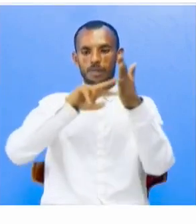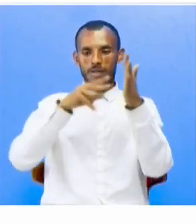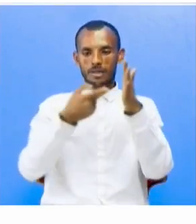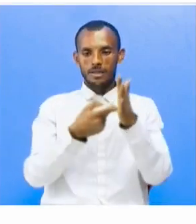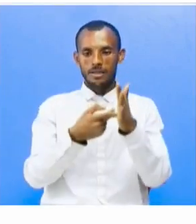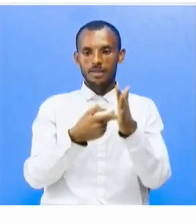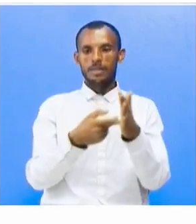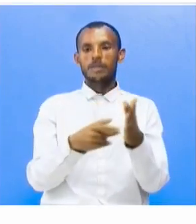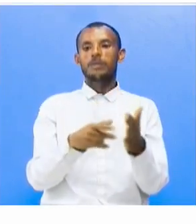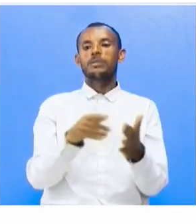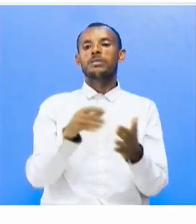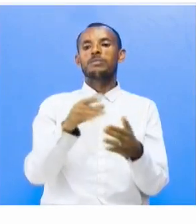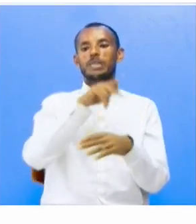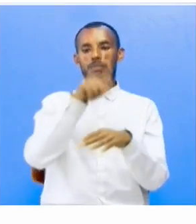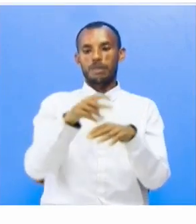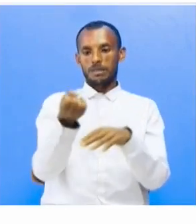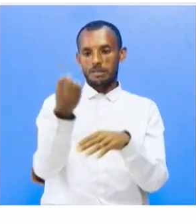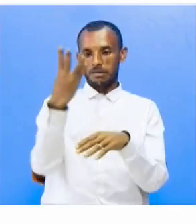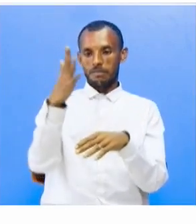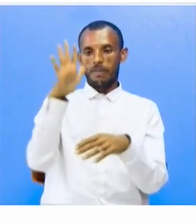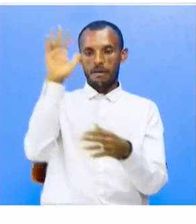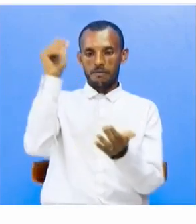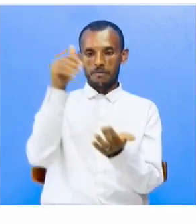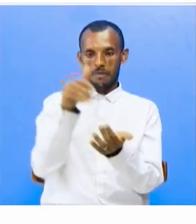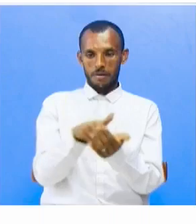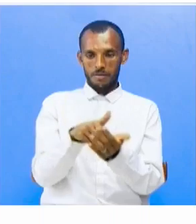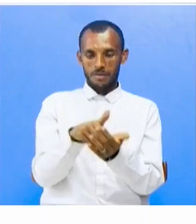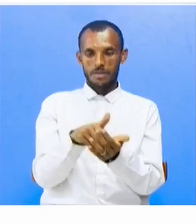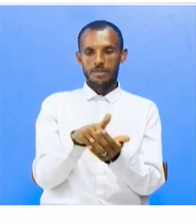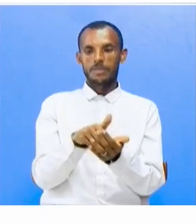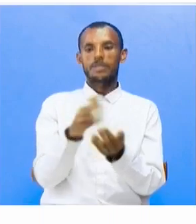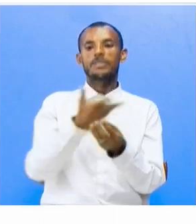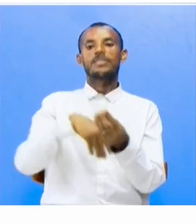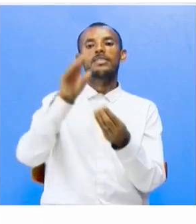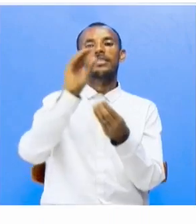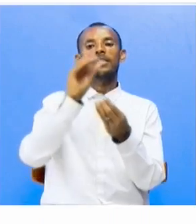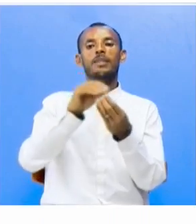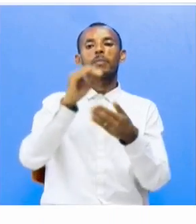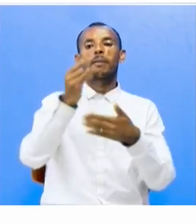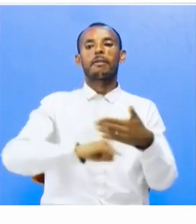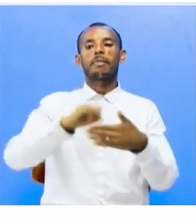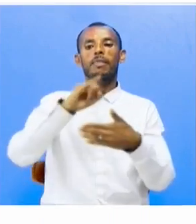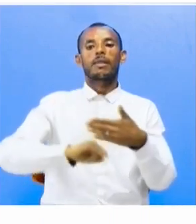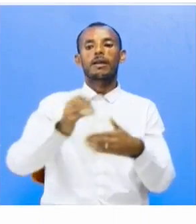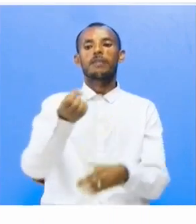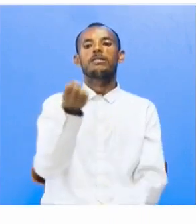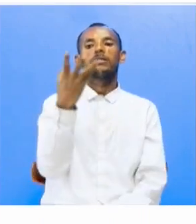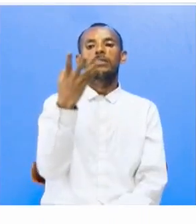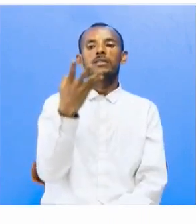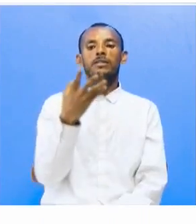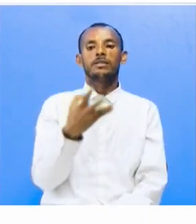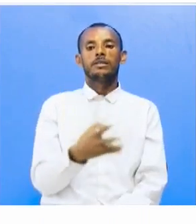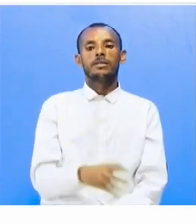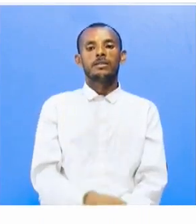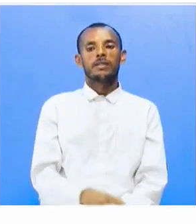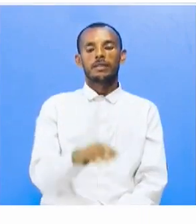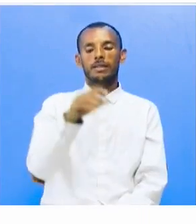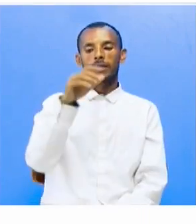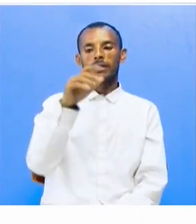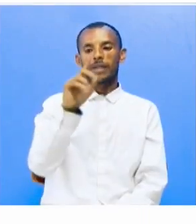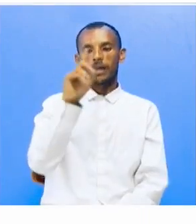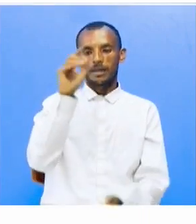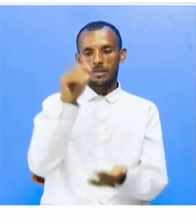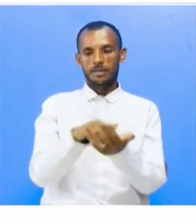the original principal. Here it is 5,000 plus